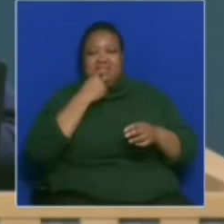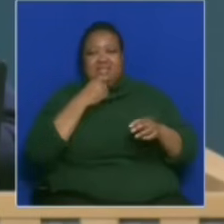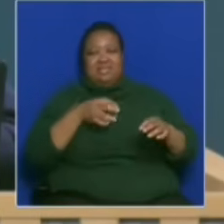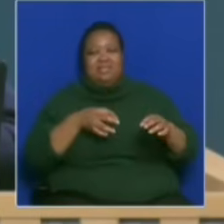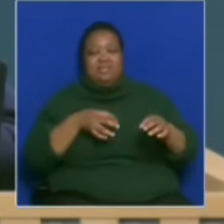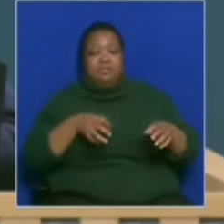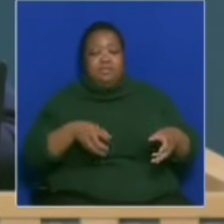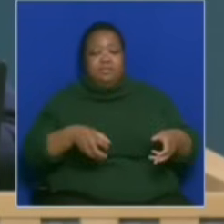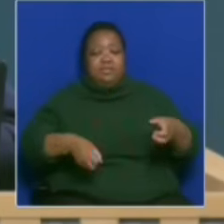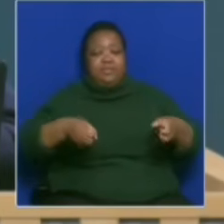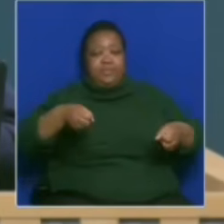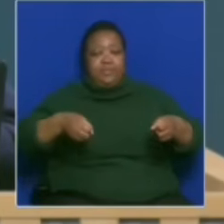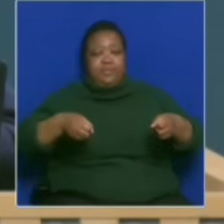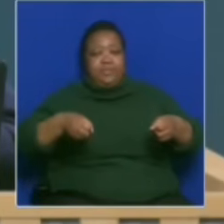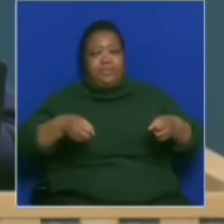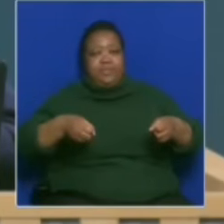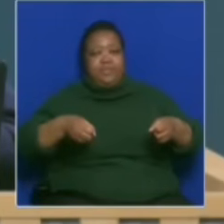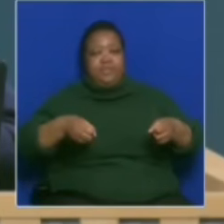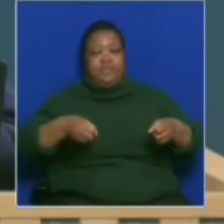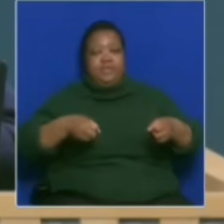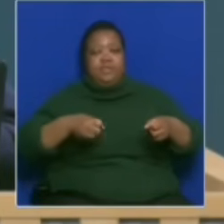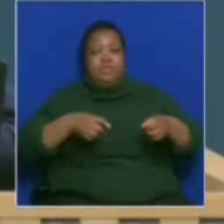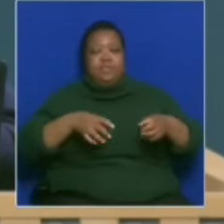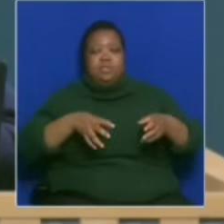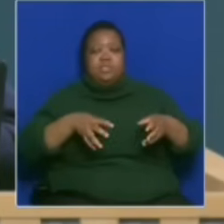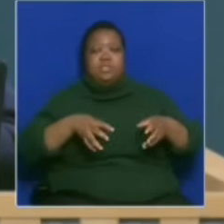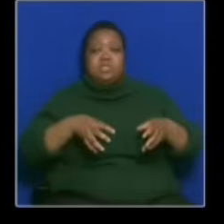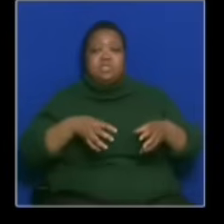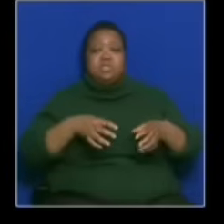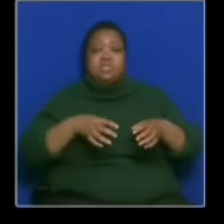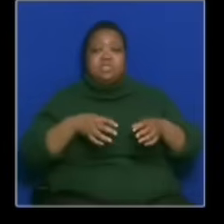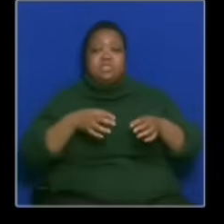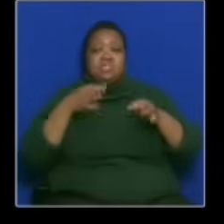behind them the